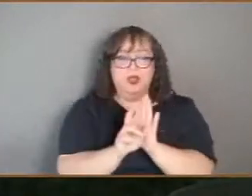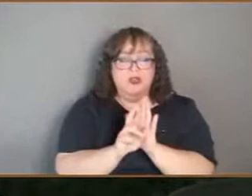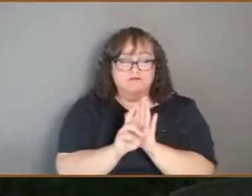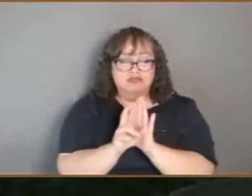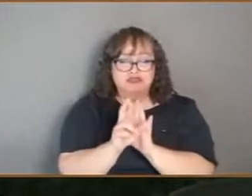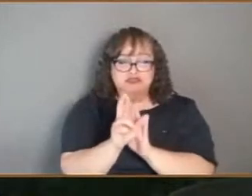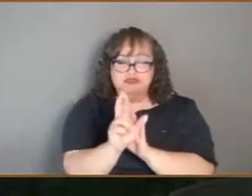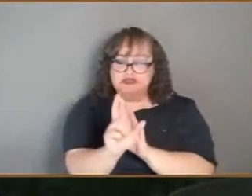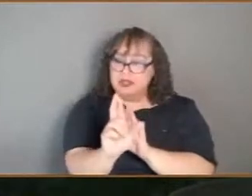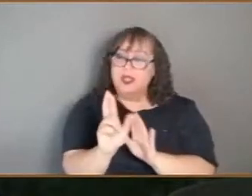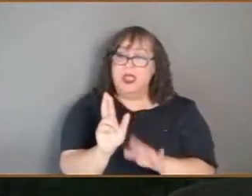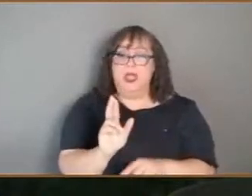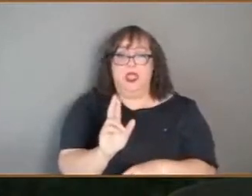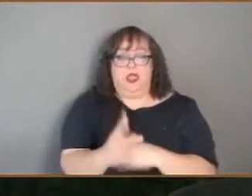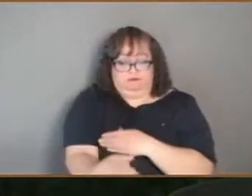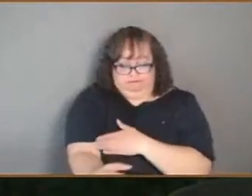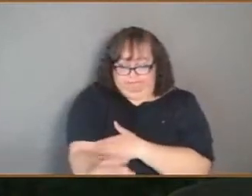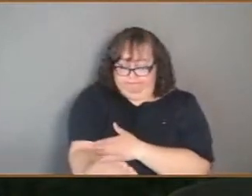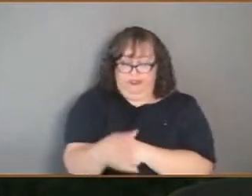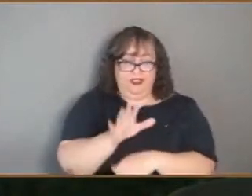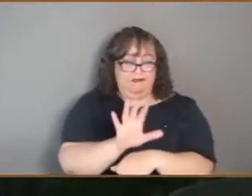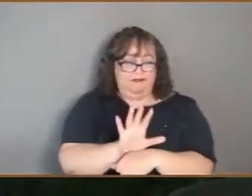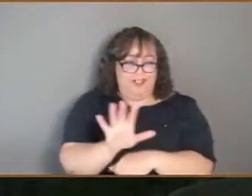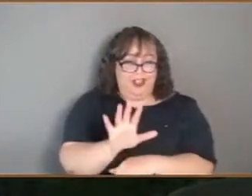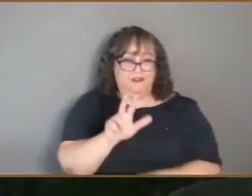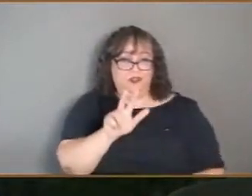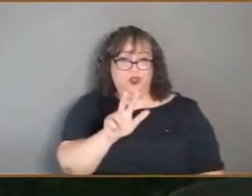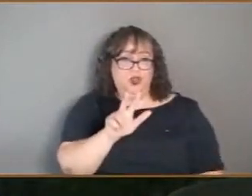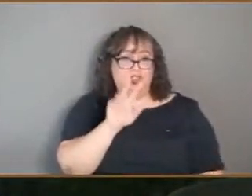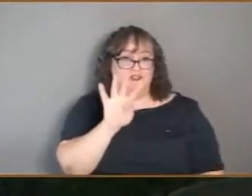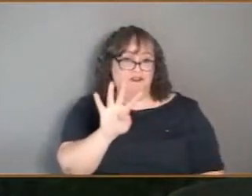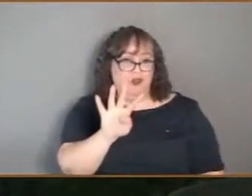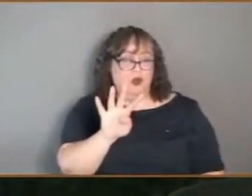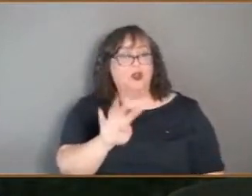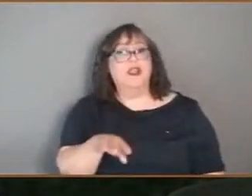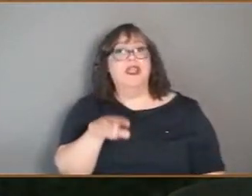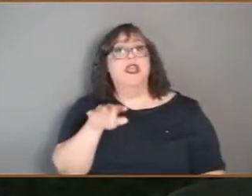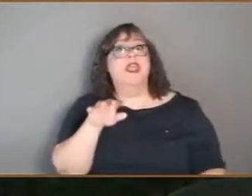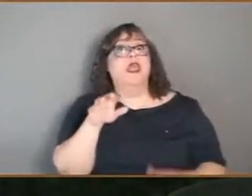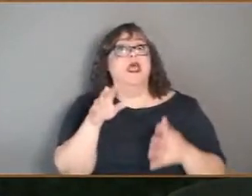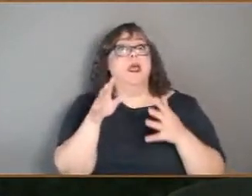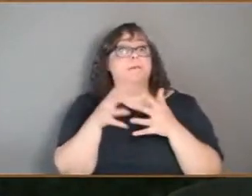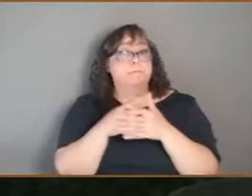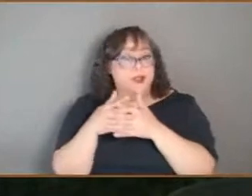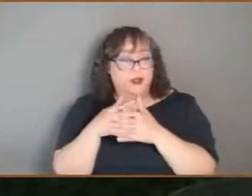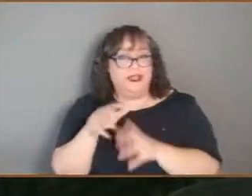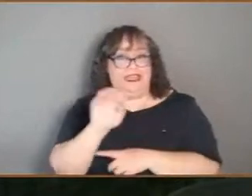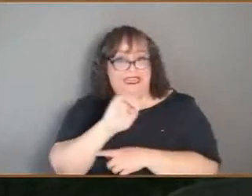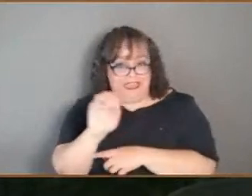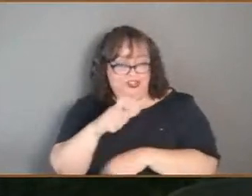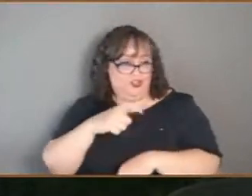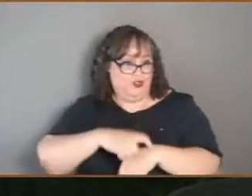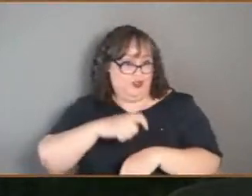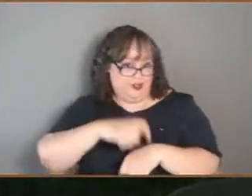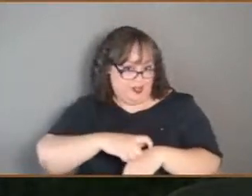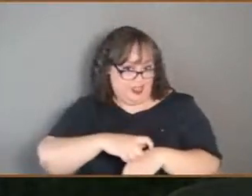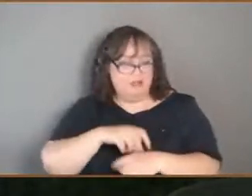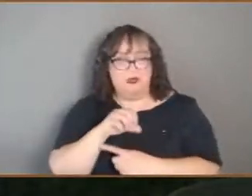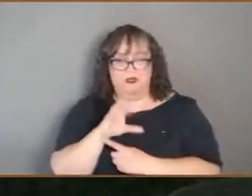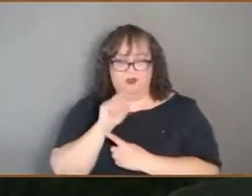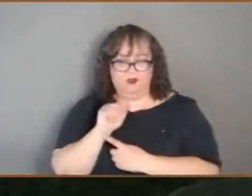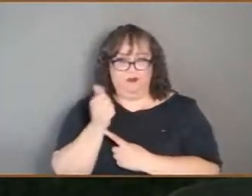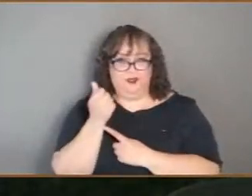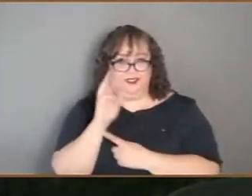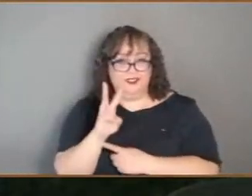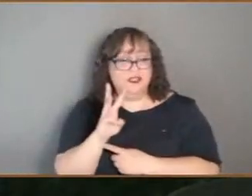earlier than 5:34 a.m. Eastern Time tomorrow, October 16th. And be sure to join in with the excitement with